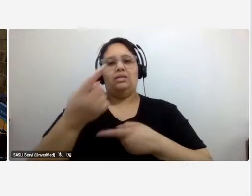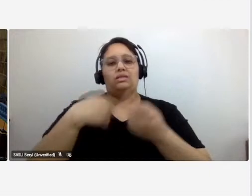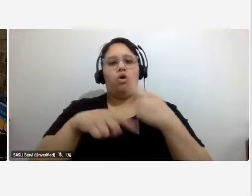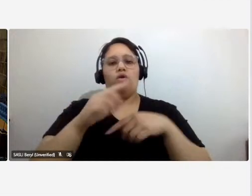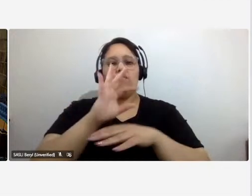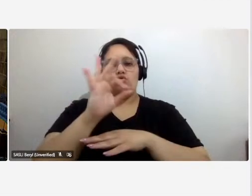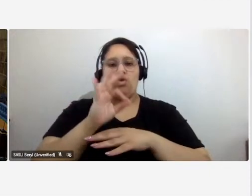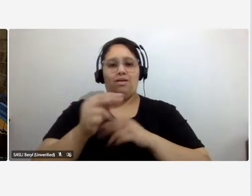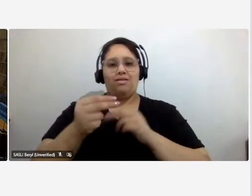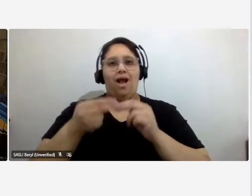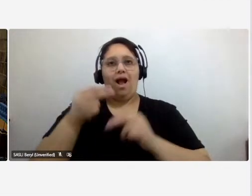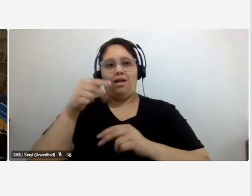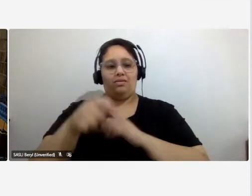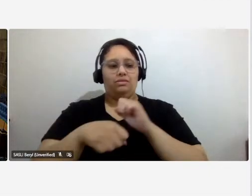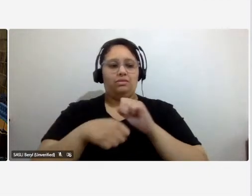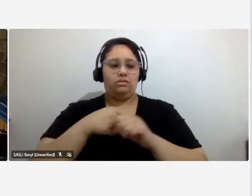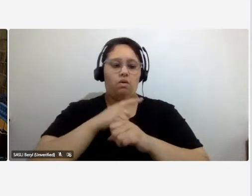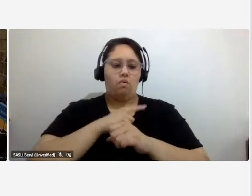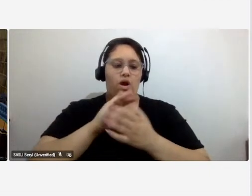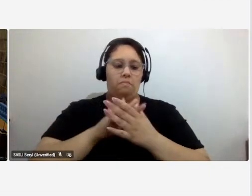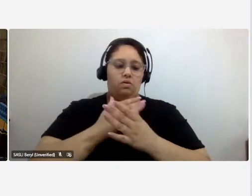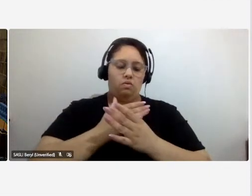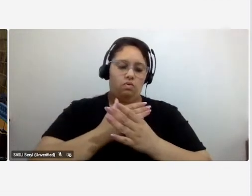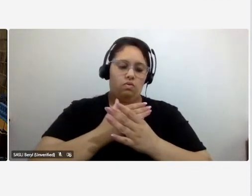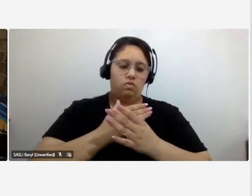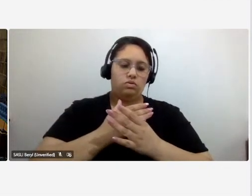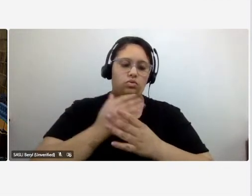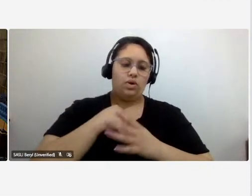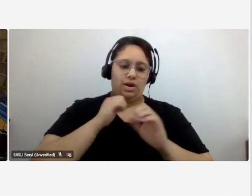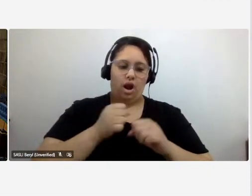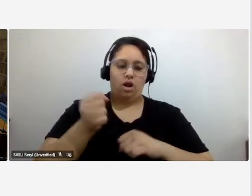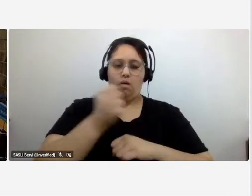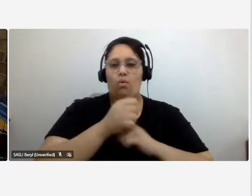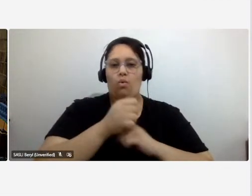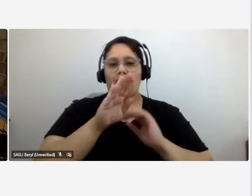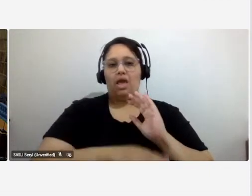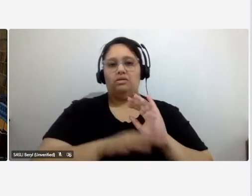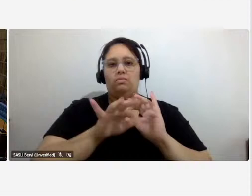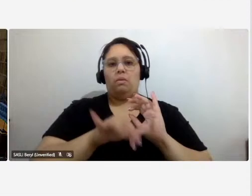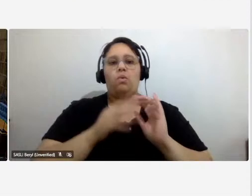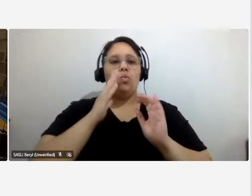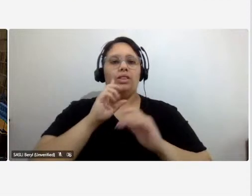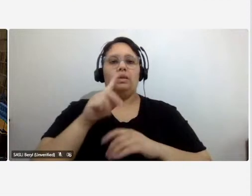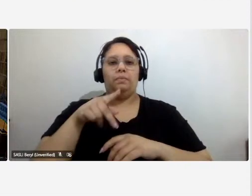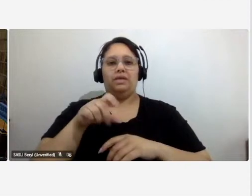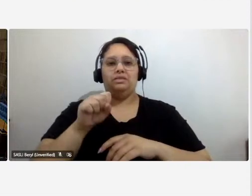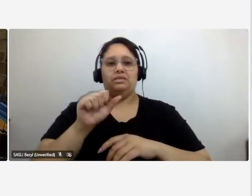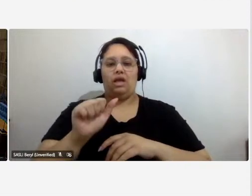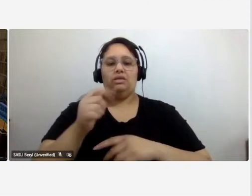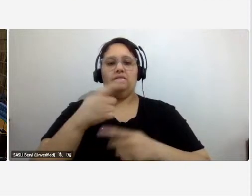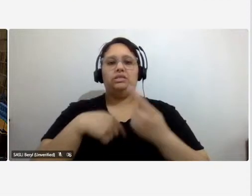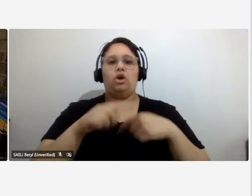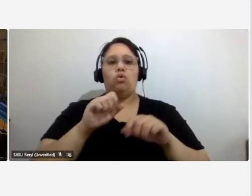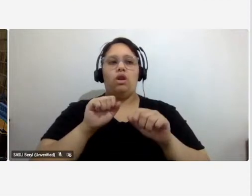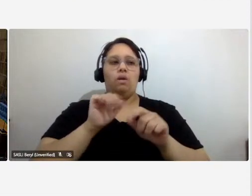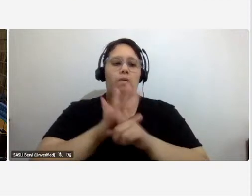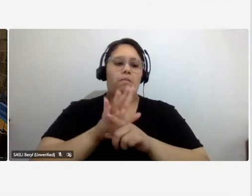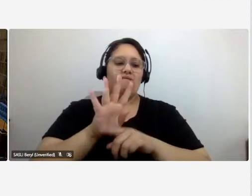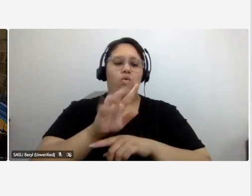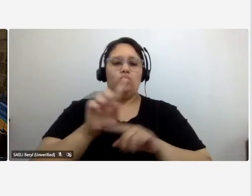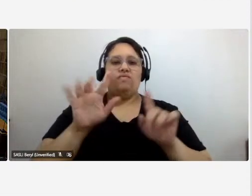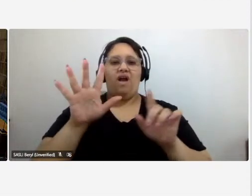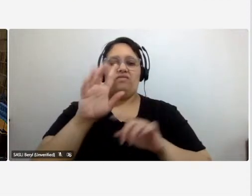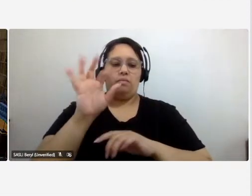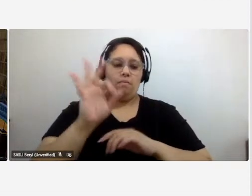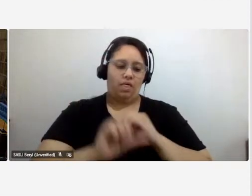because of the fact that we could appoint less people when the DPSA circular kicked in. There was about 4 to 5 months where